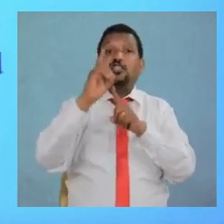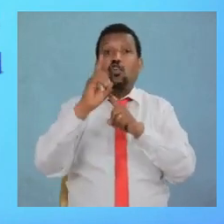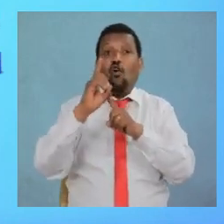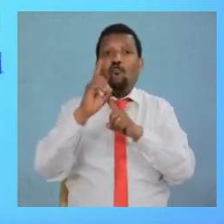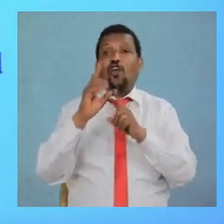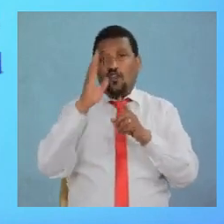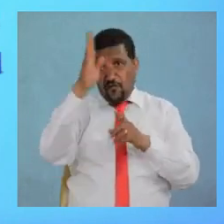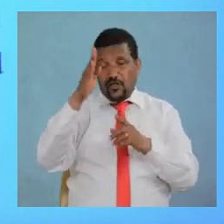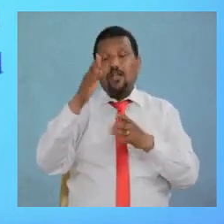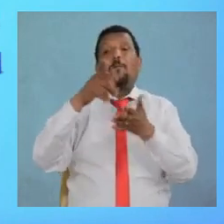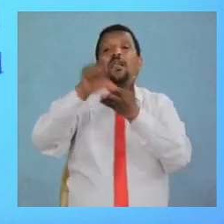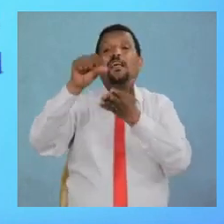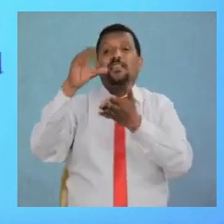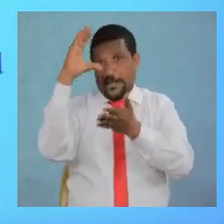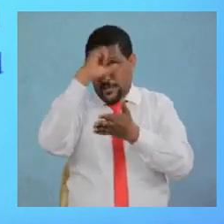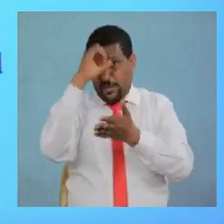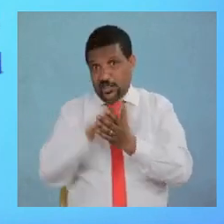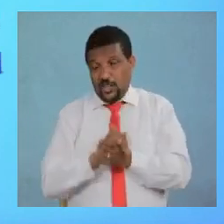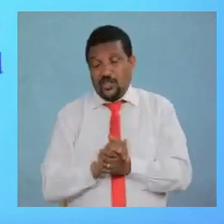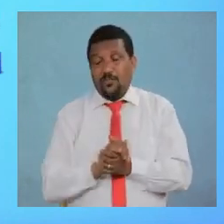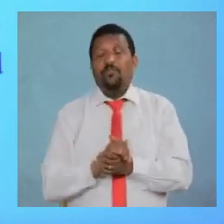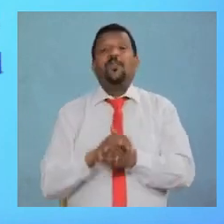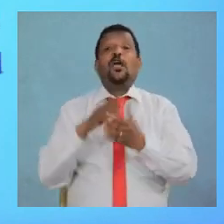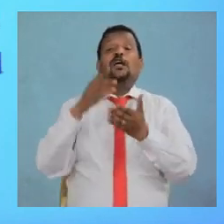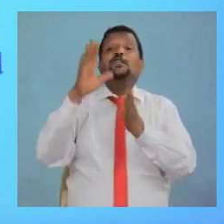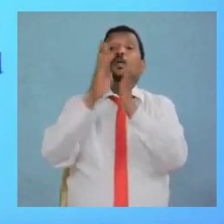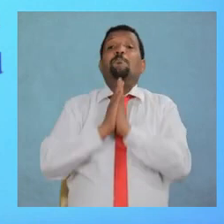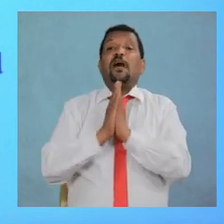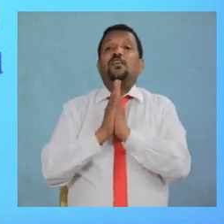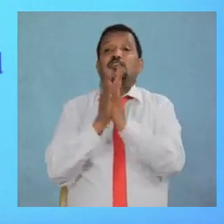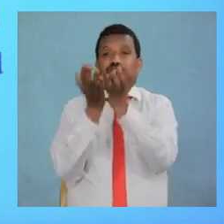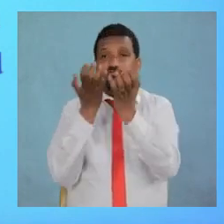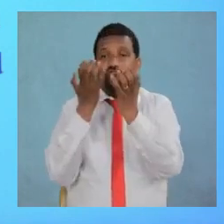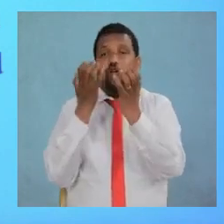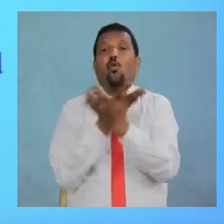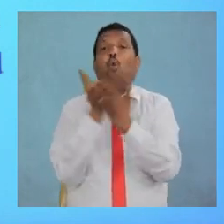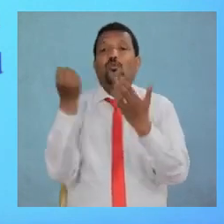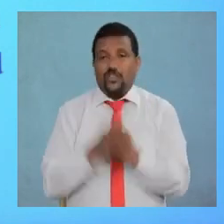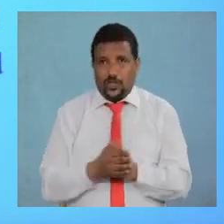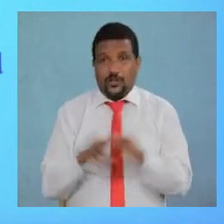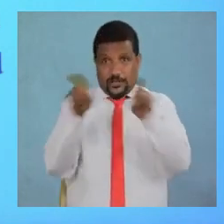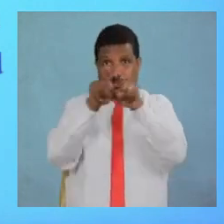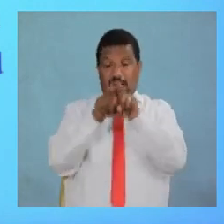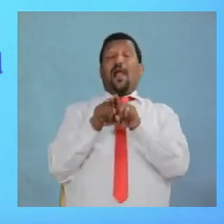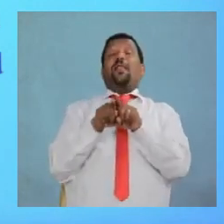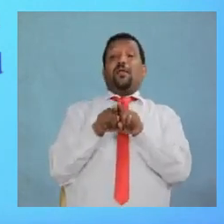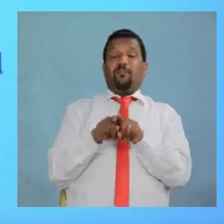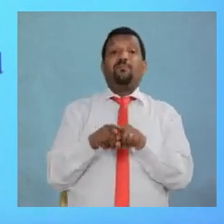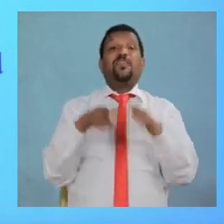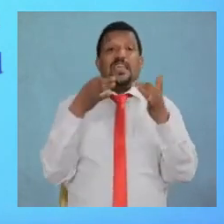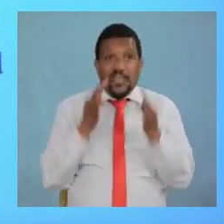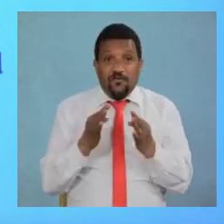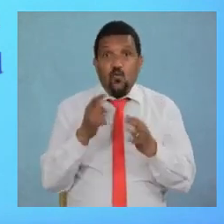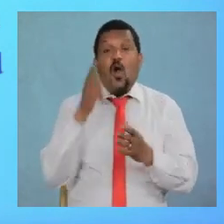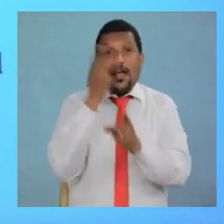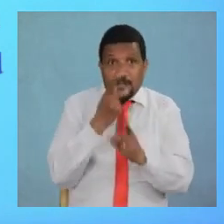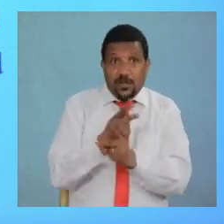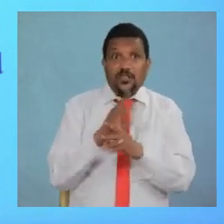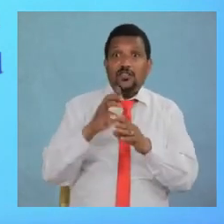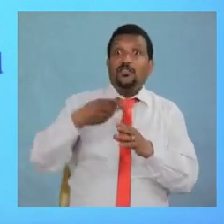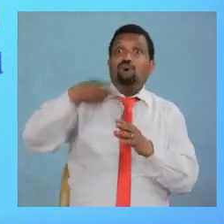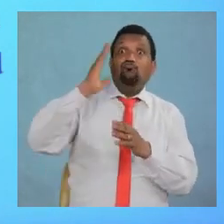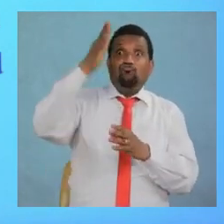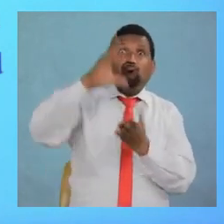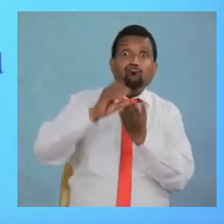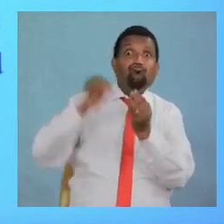price expectation and the demand for a commodity. Similarly, if you expect higher income in